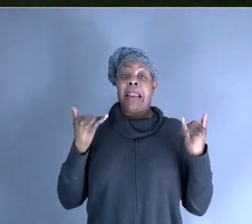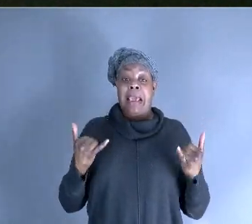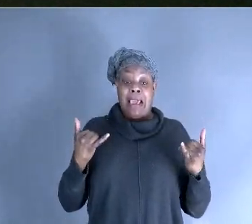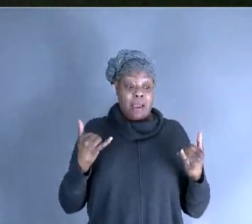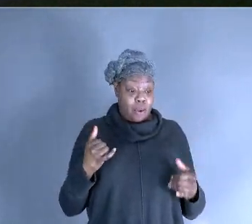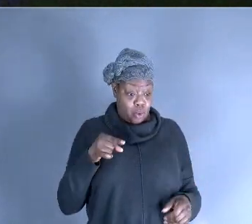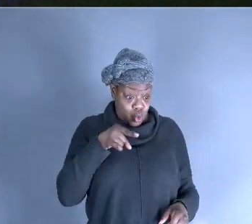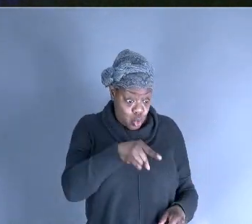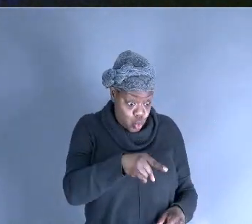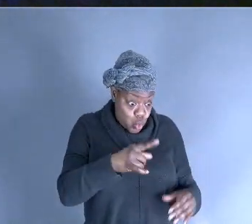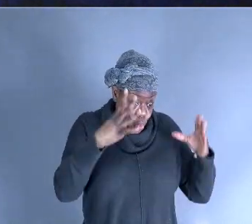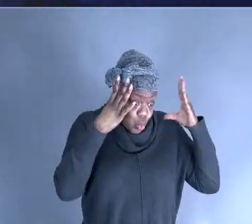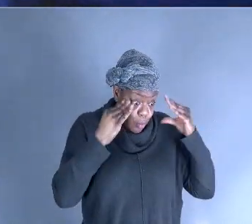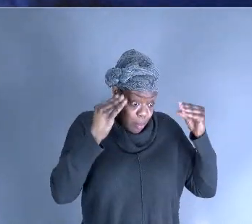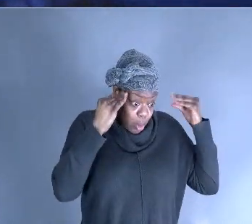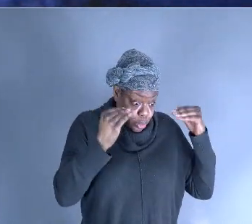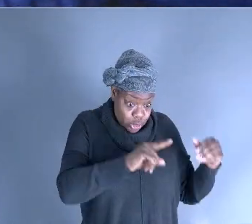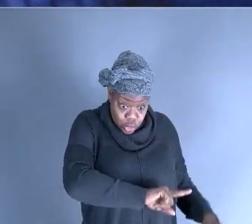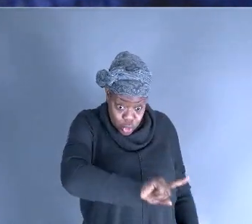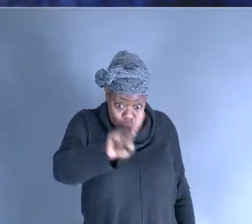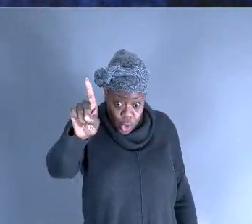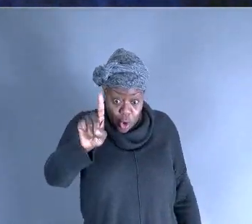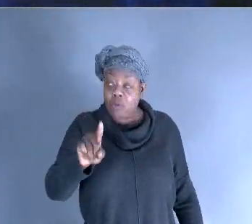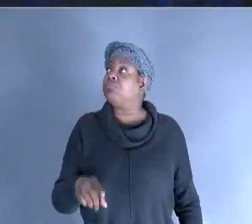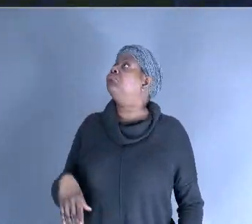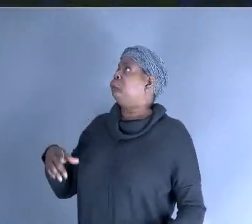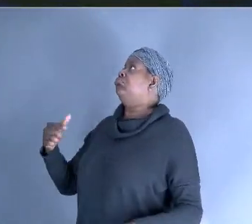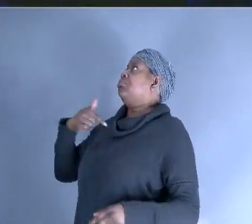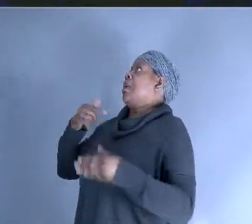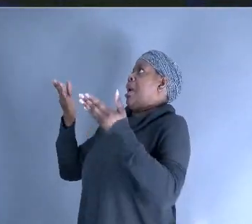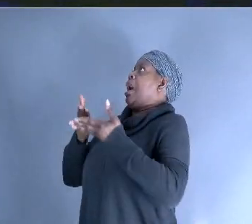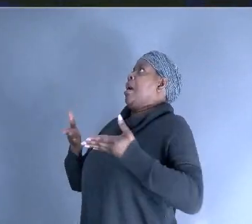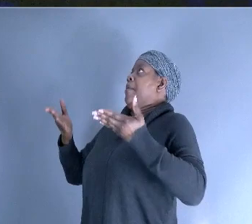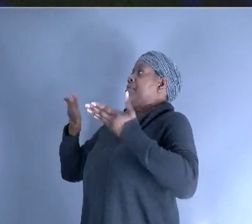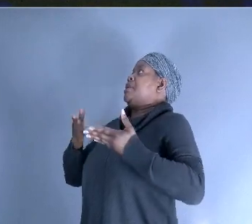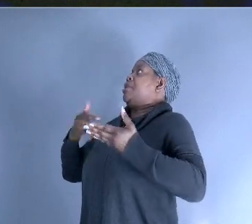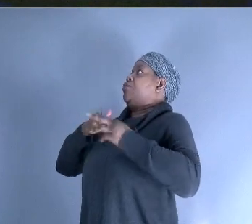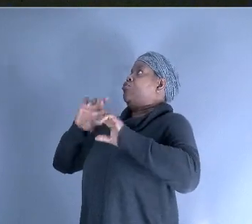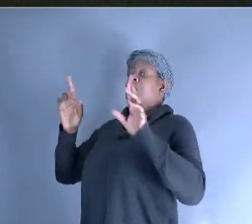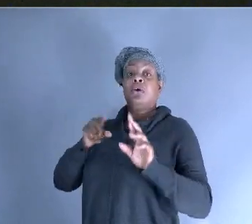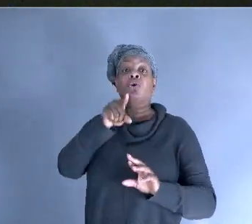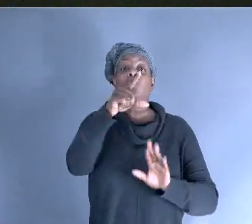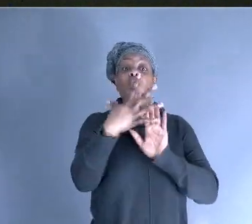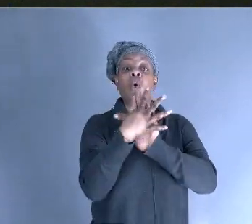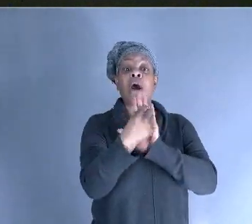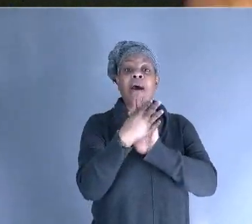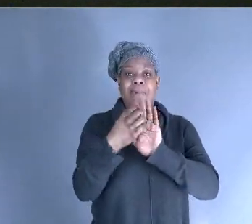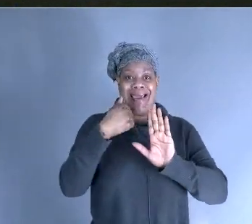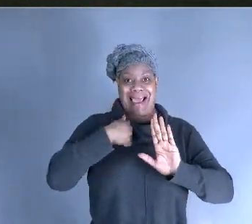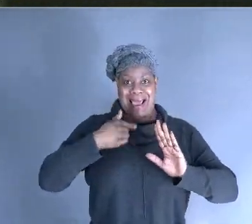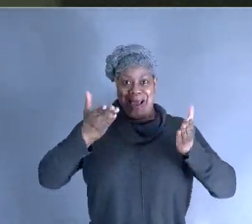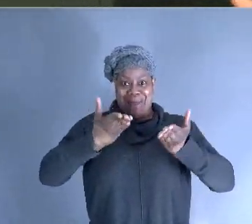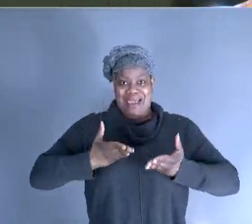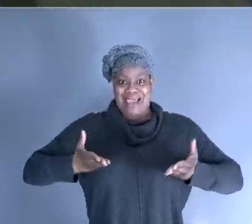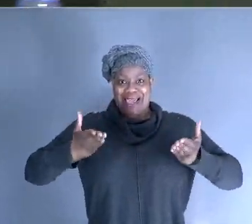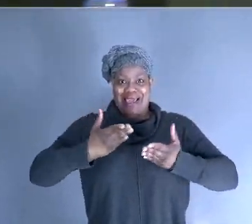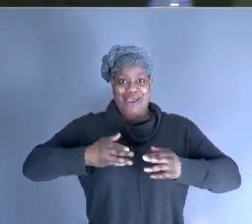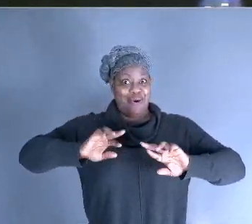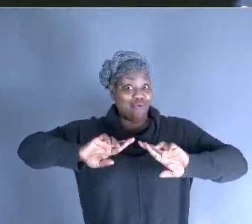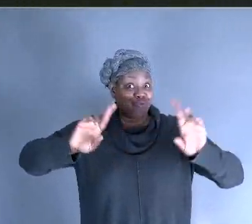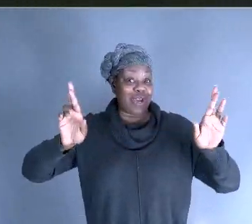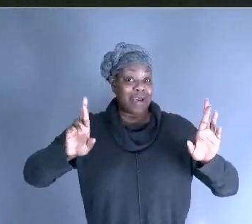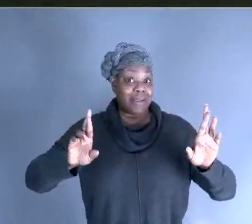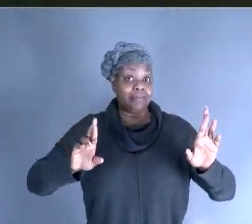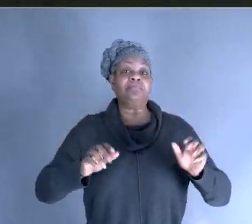And Moses said, here I am. Somebody say, here I am. And we discovered, obviously,